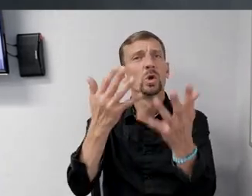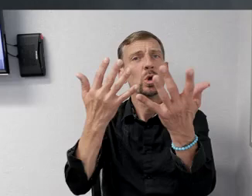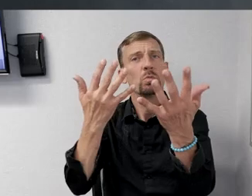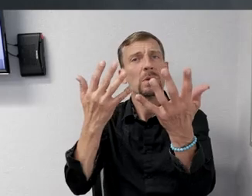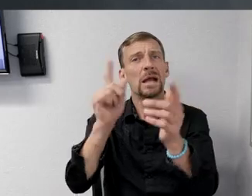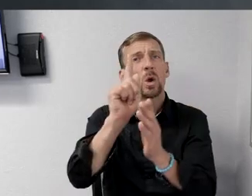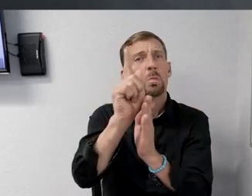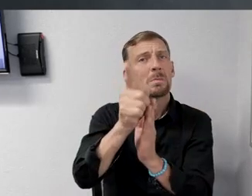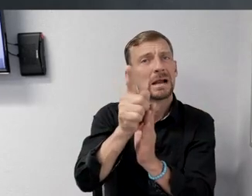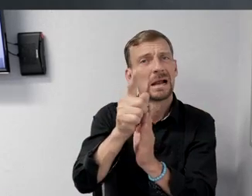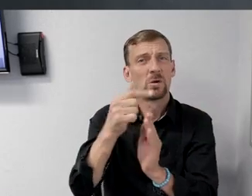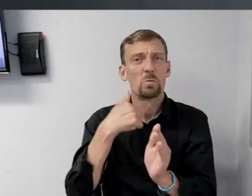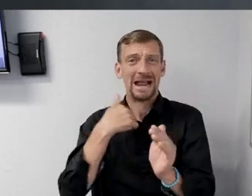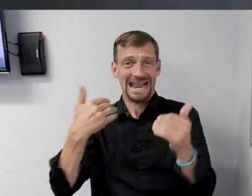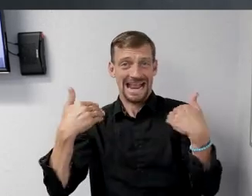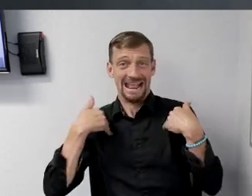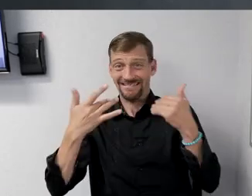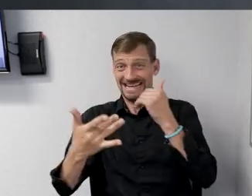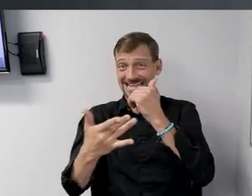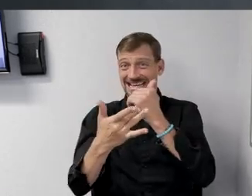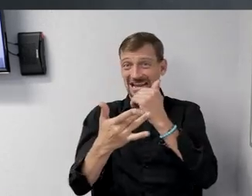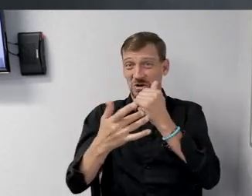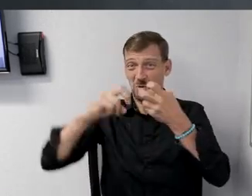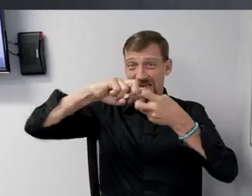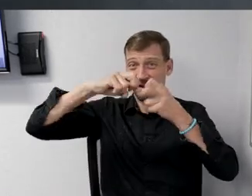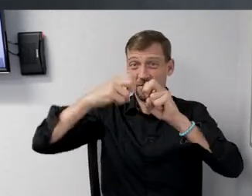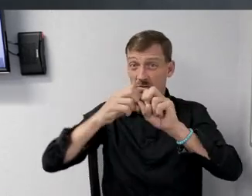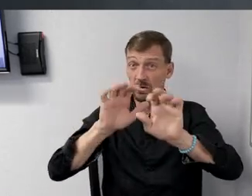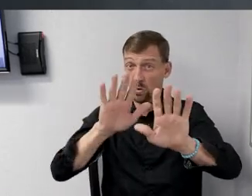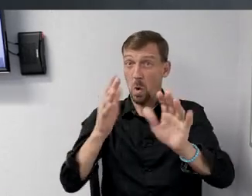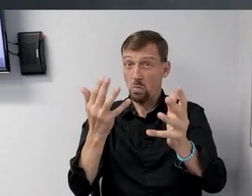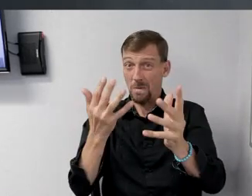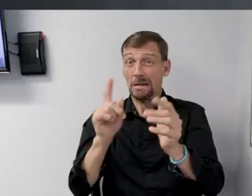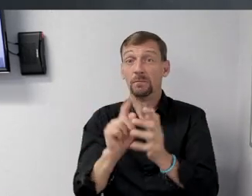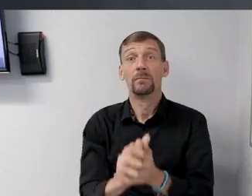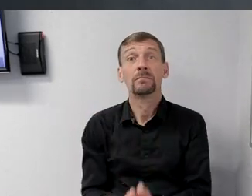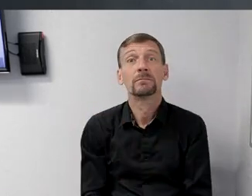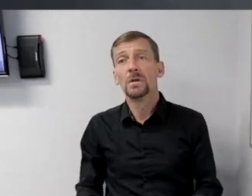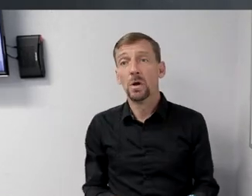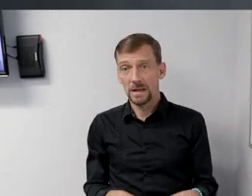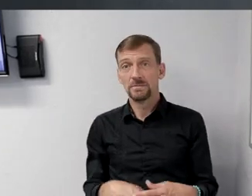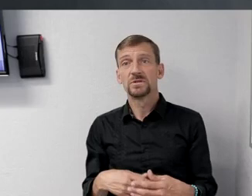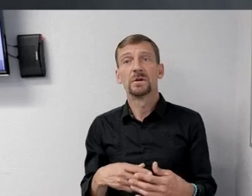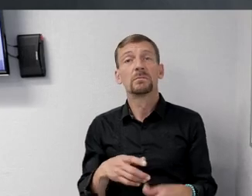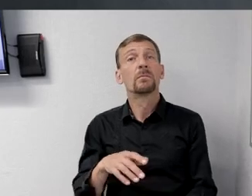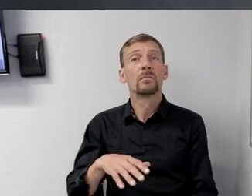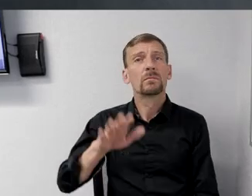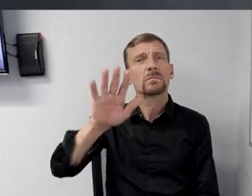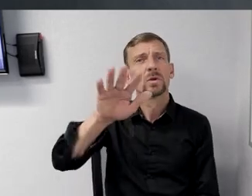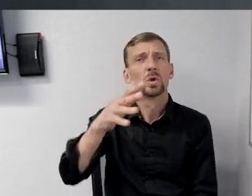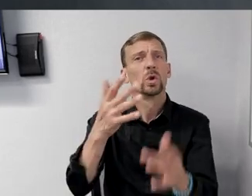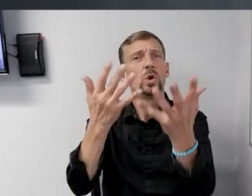state to support us. We're continuing to ask the federal government to support us.